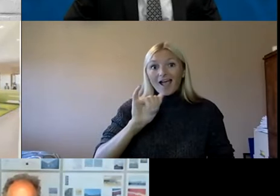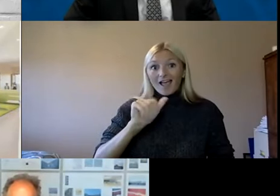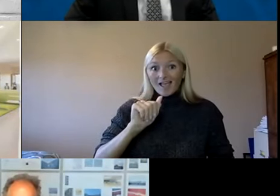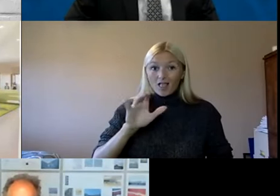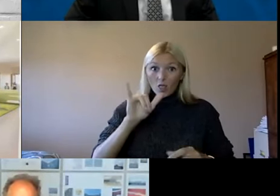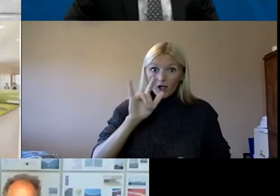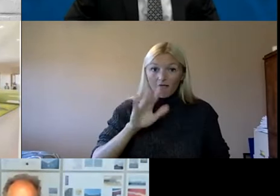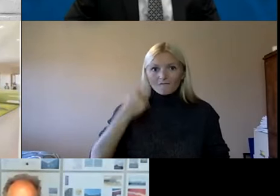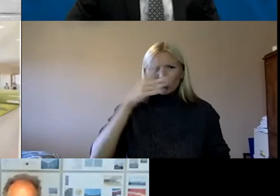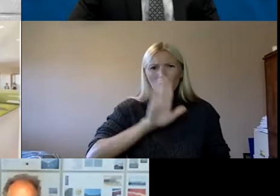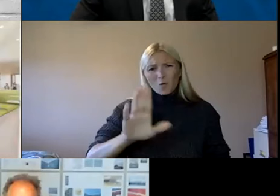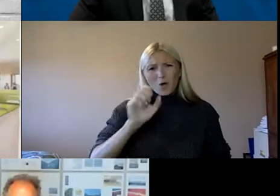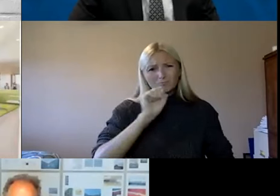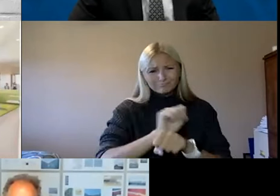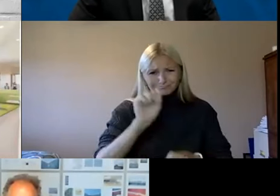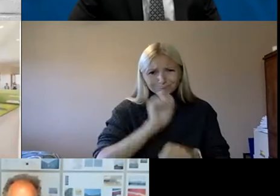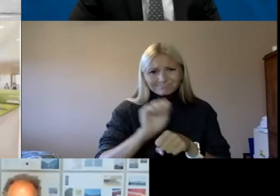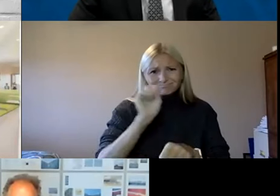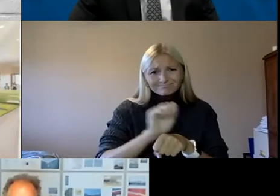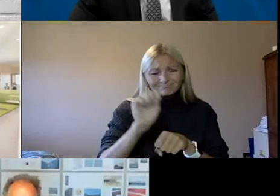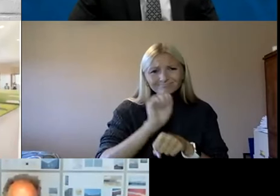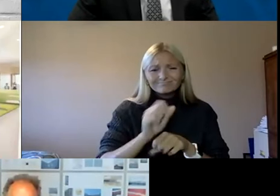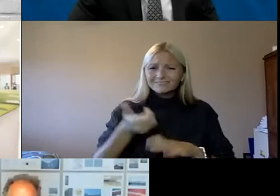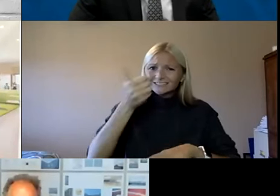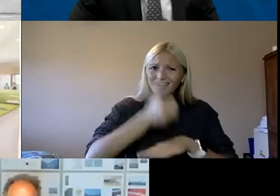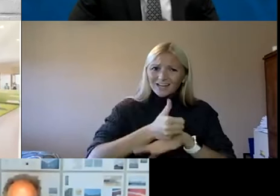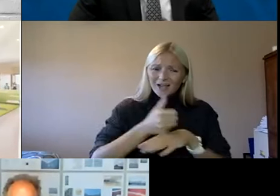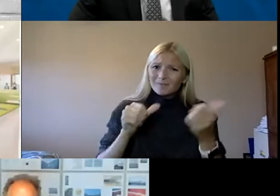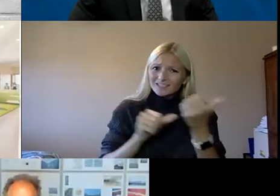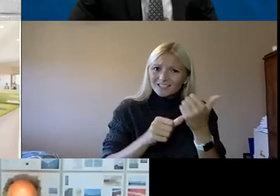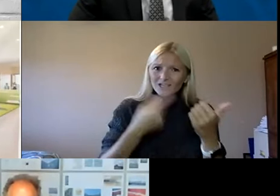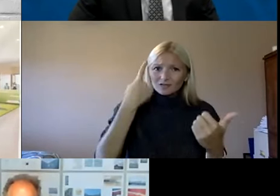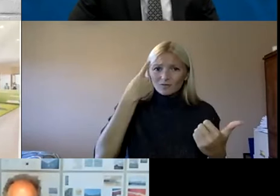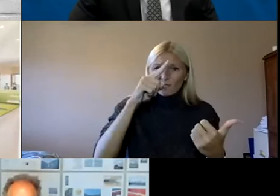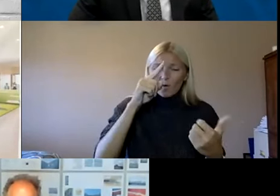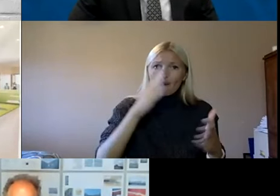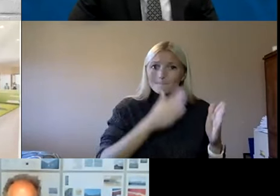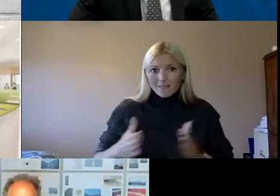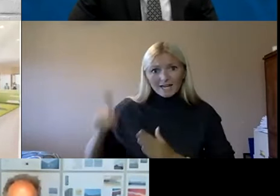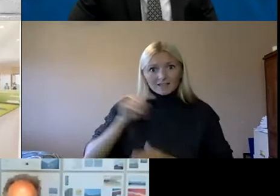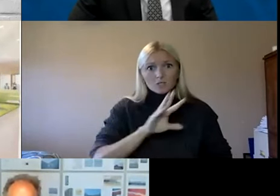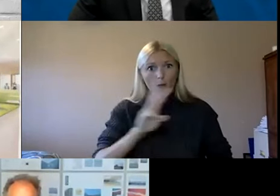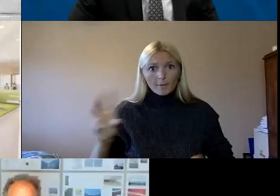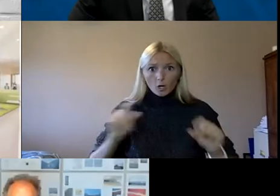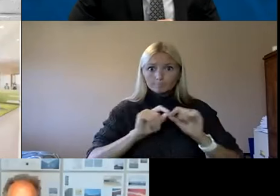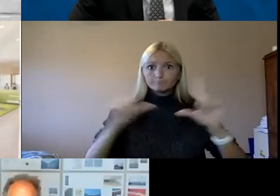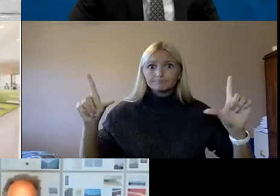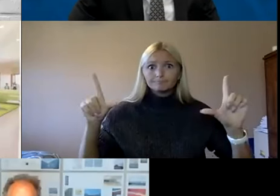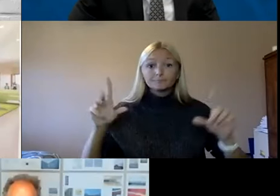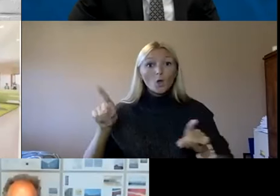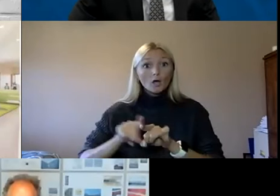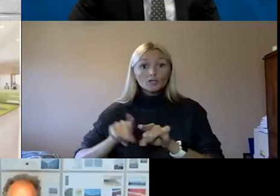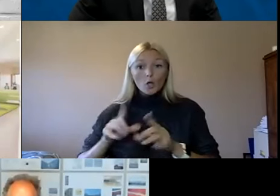Carrillo for all of the hard work and all of the assistance that you all provided in planning the webinar series. And I want to